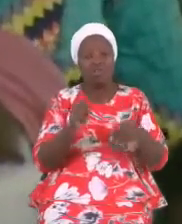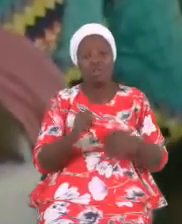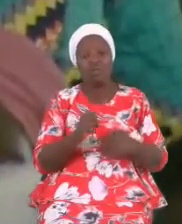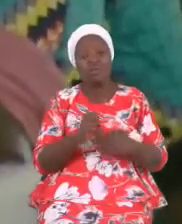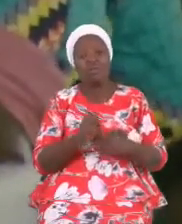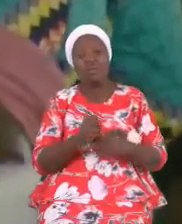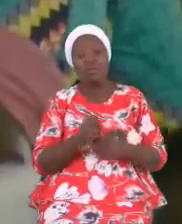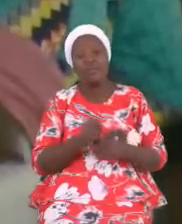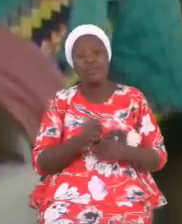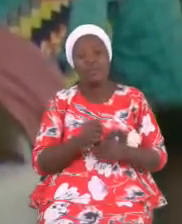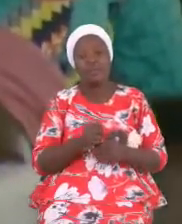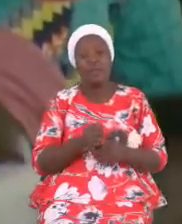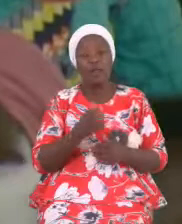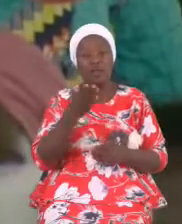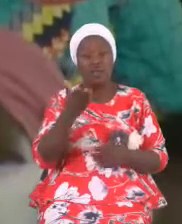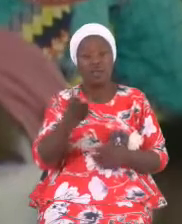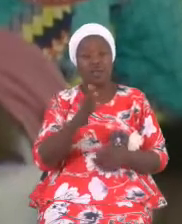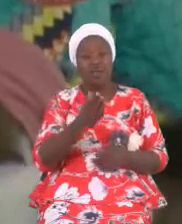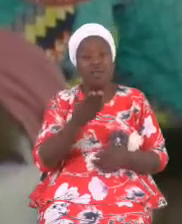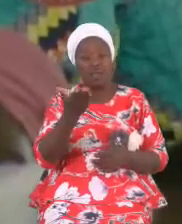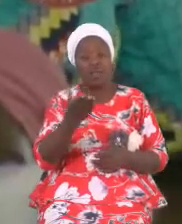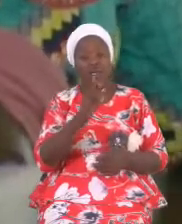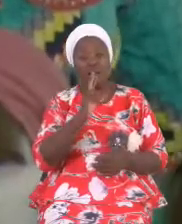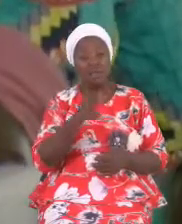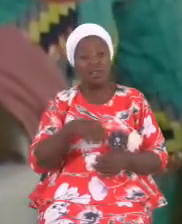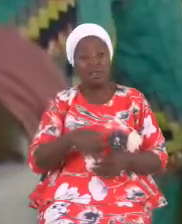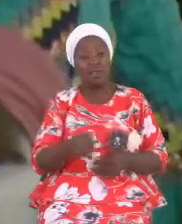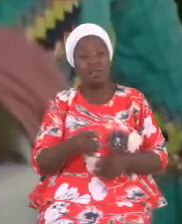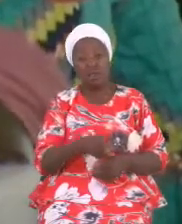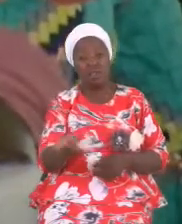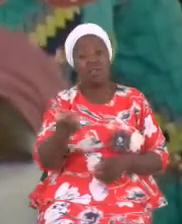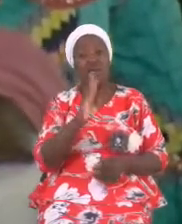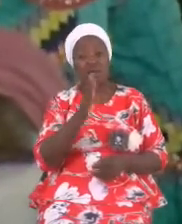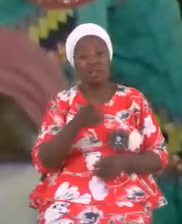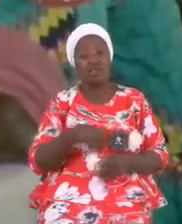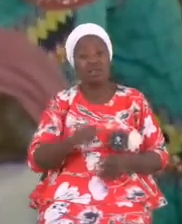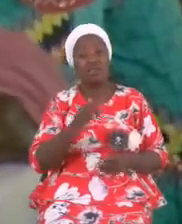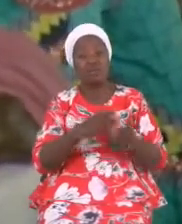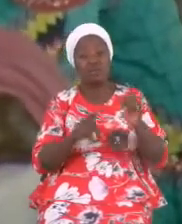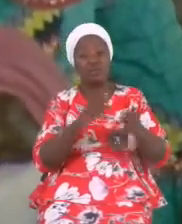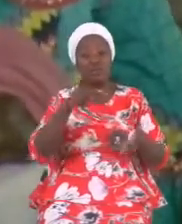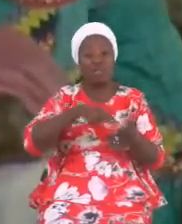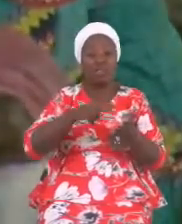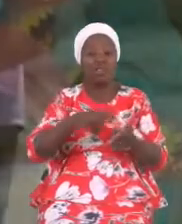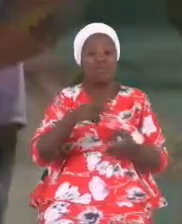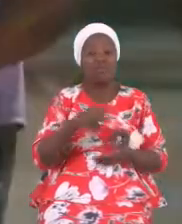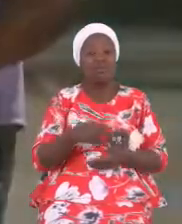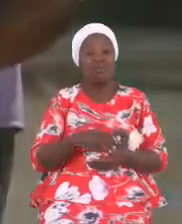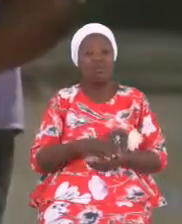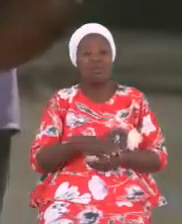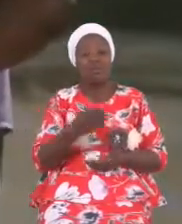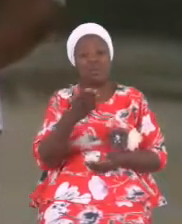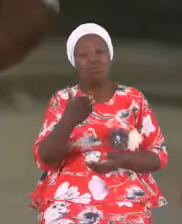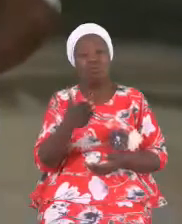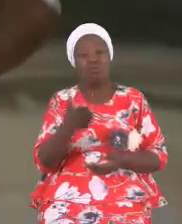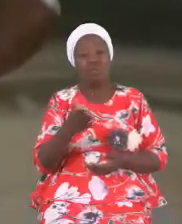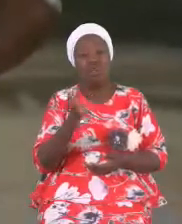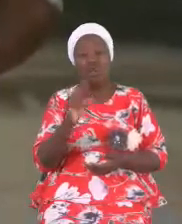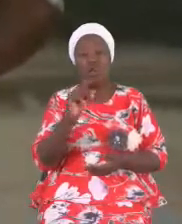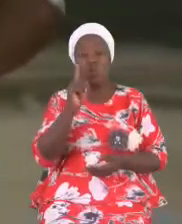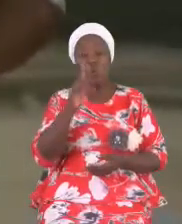There are still some people standing up. You can see some people standing up there as you watch the